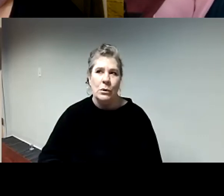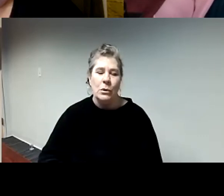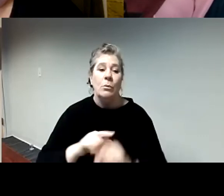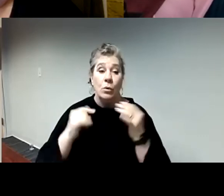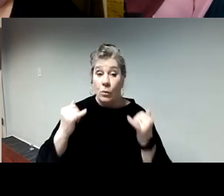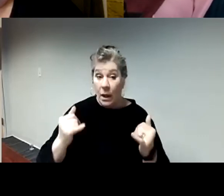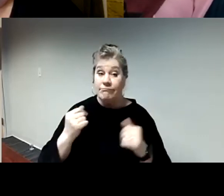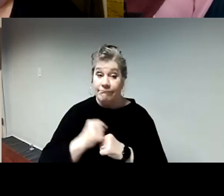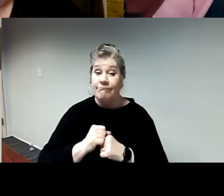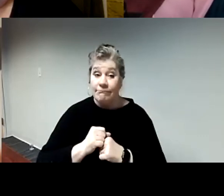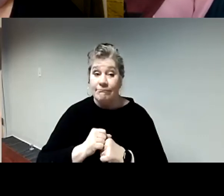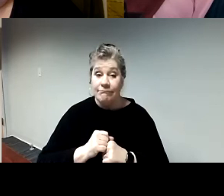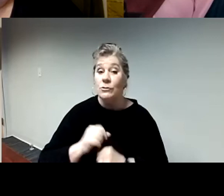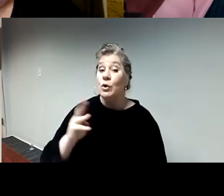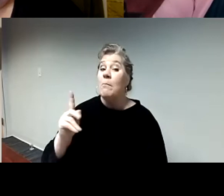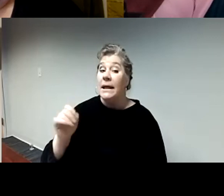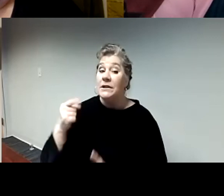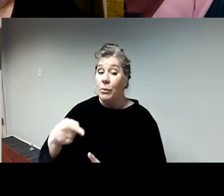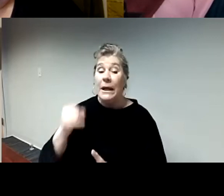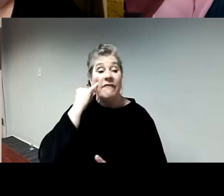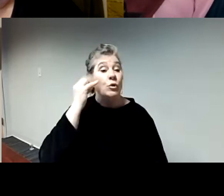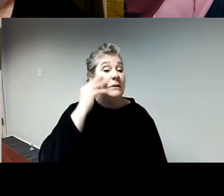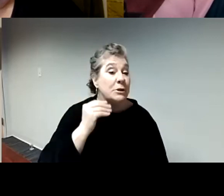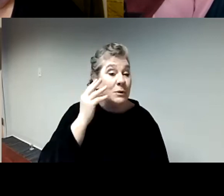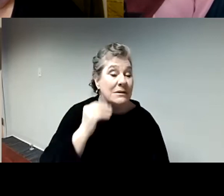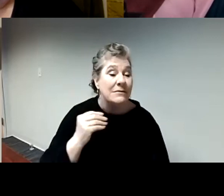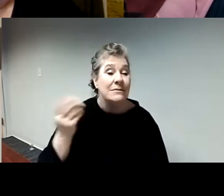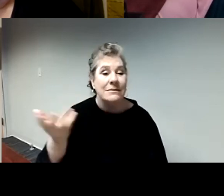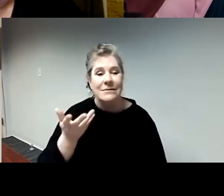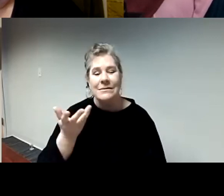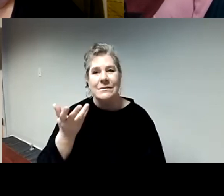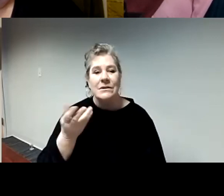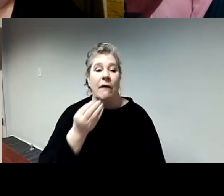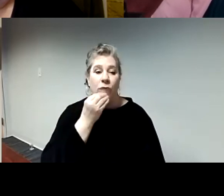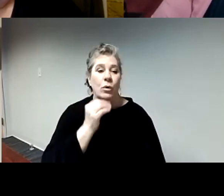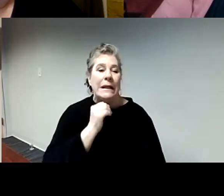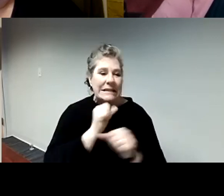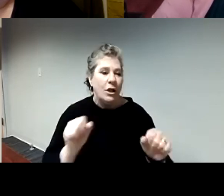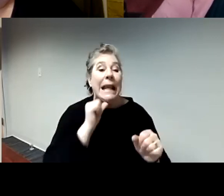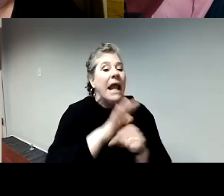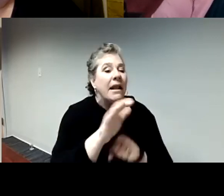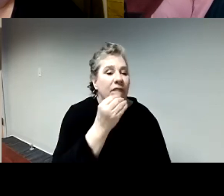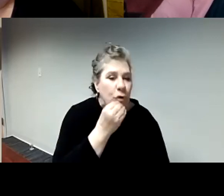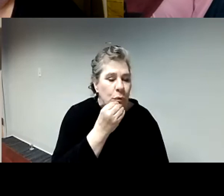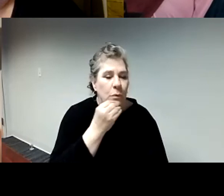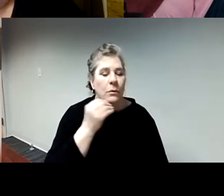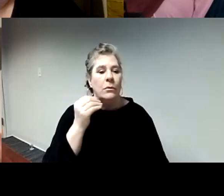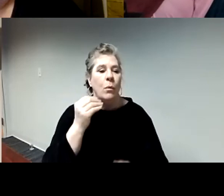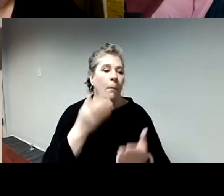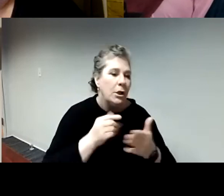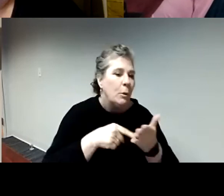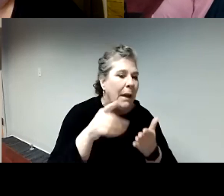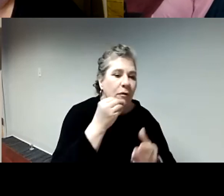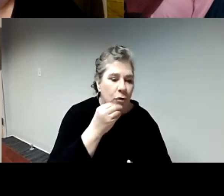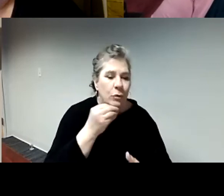right to Mikey's point, if somebody is experiencing food insecurity and or well, likely